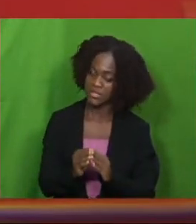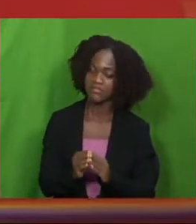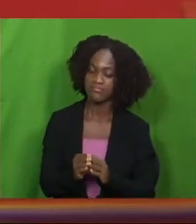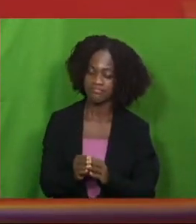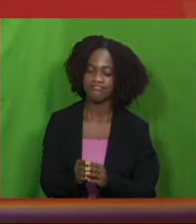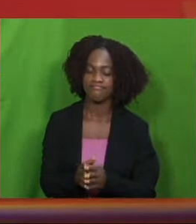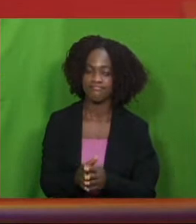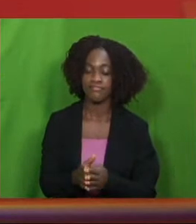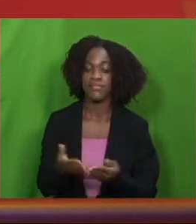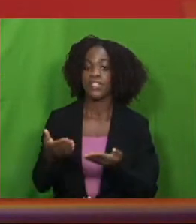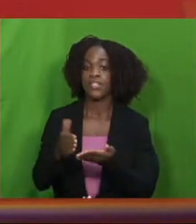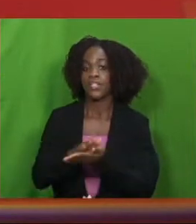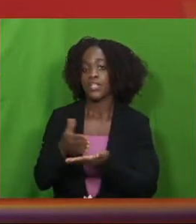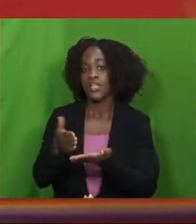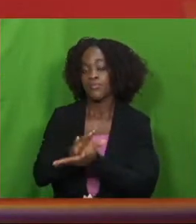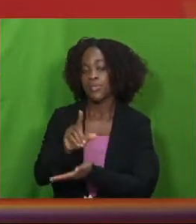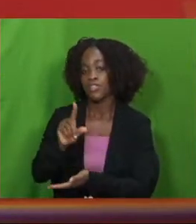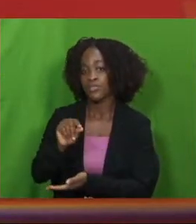Page 20,